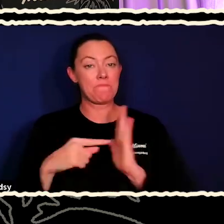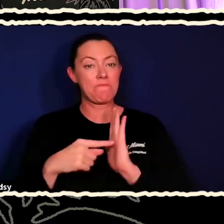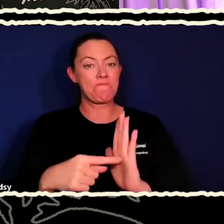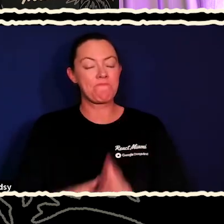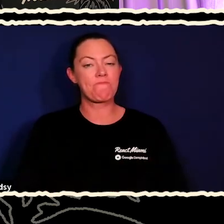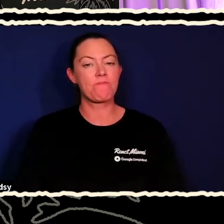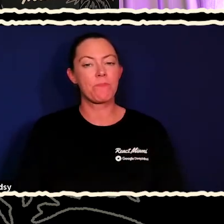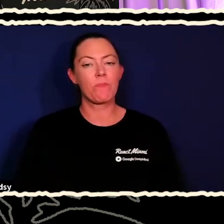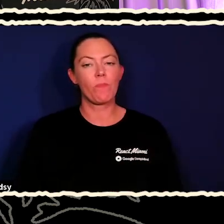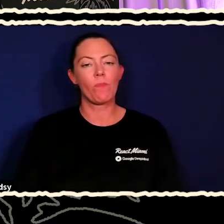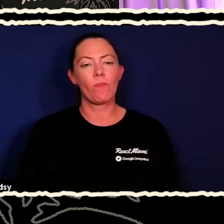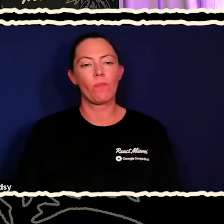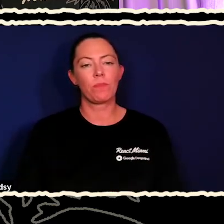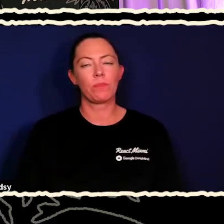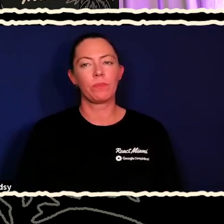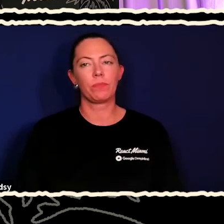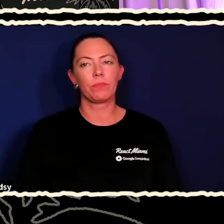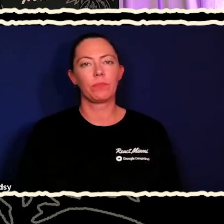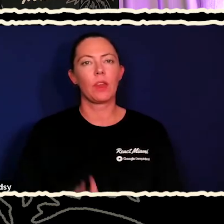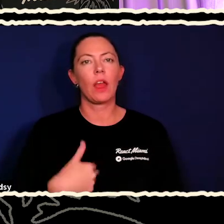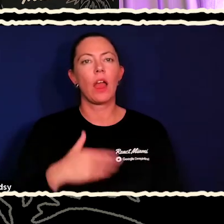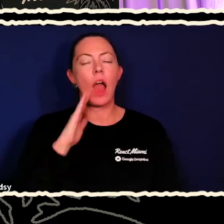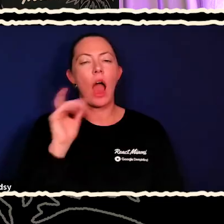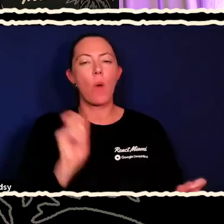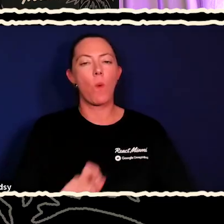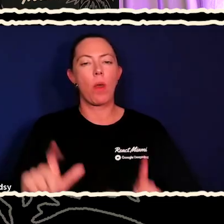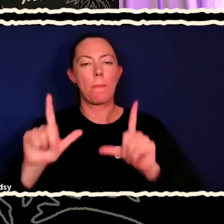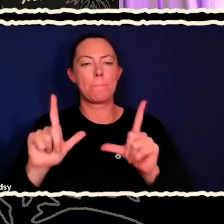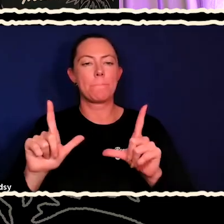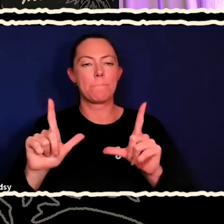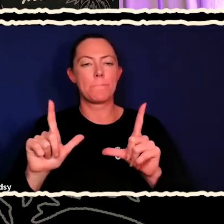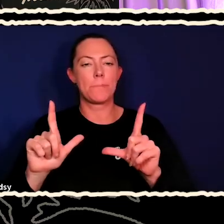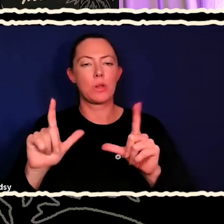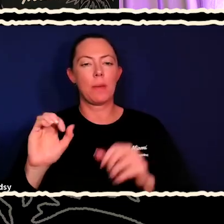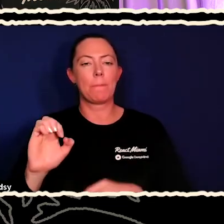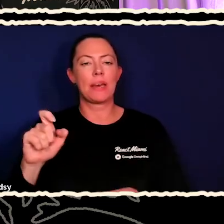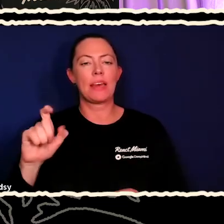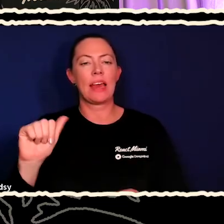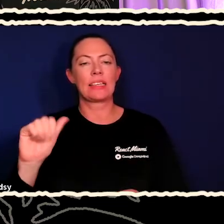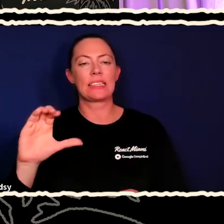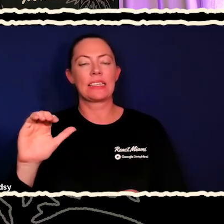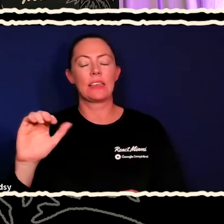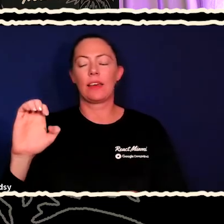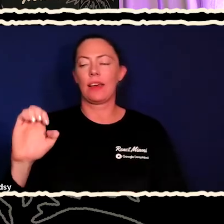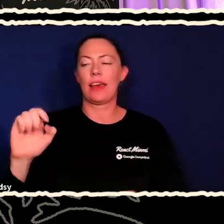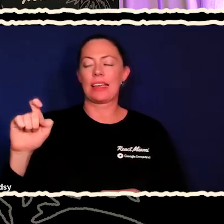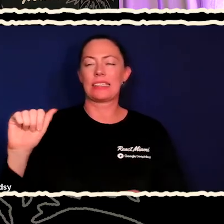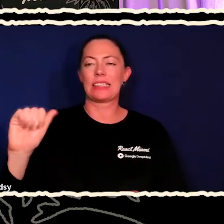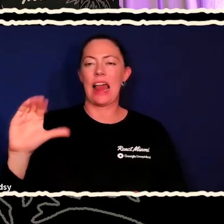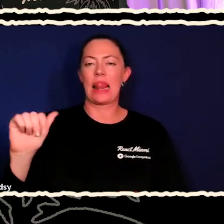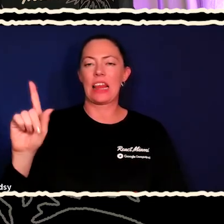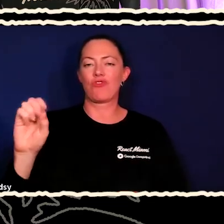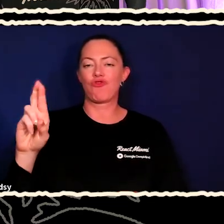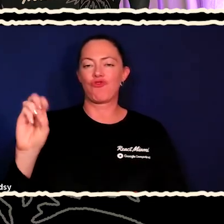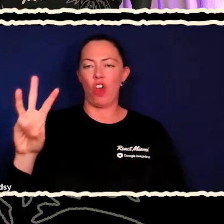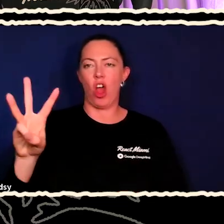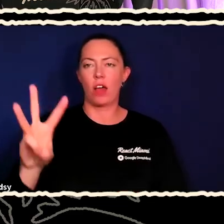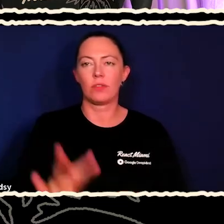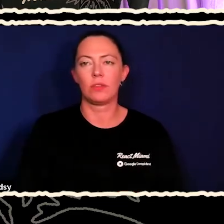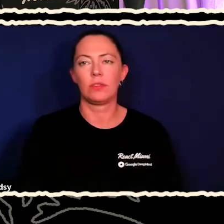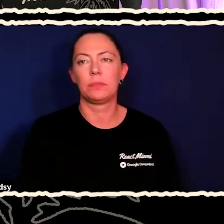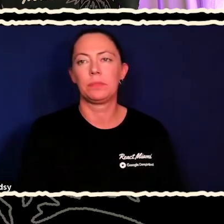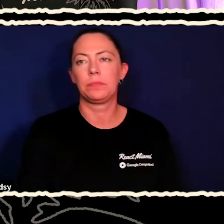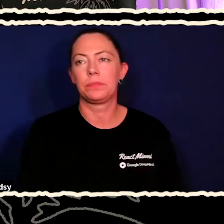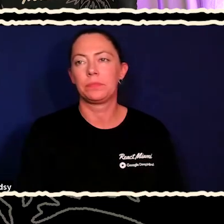All right. So I'm going to pull up Excalidraw here. So I already did it, but You've used Excalidraw, perhaps. It's a nice, big,